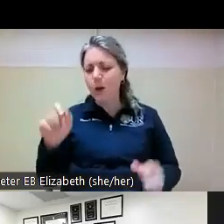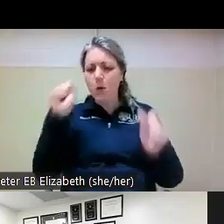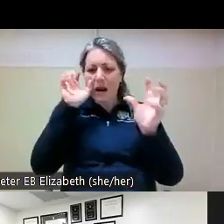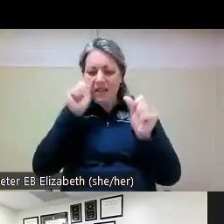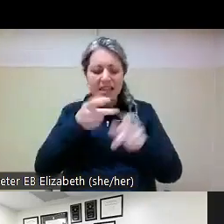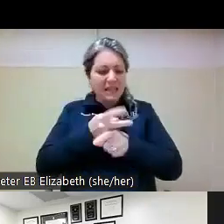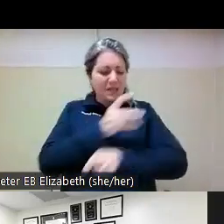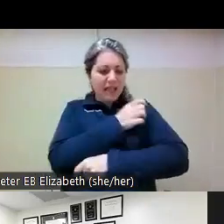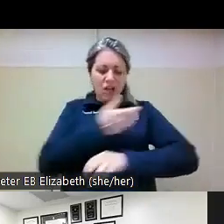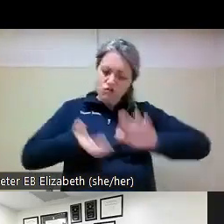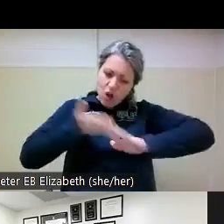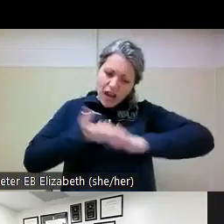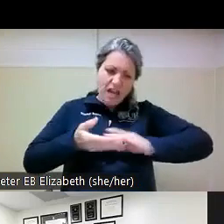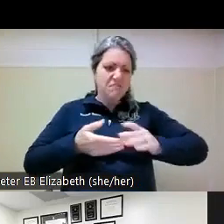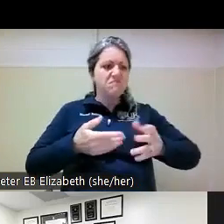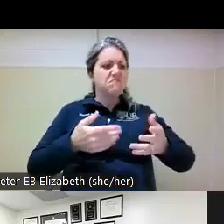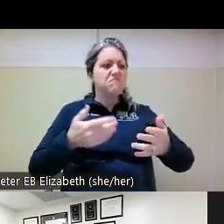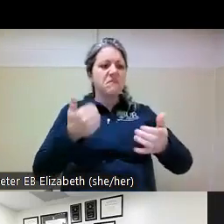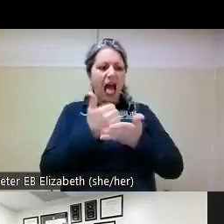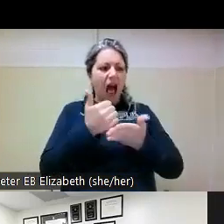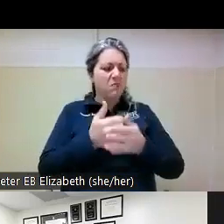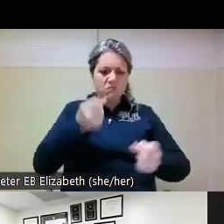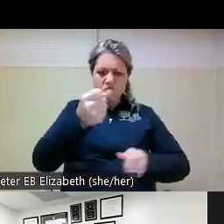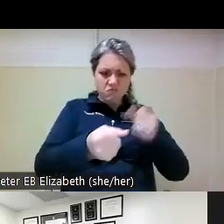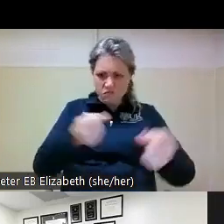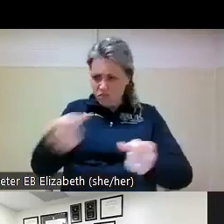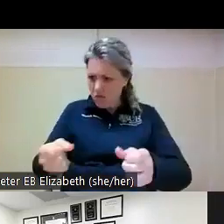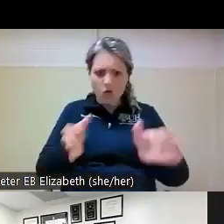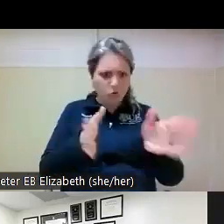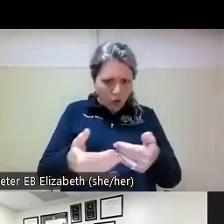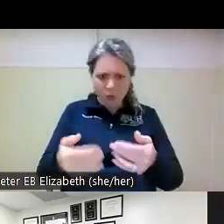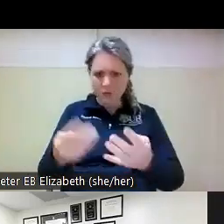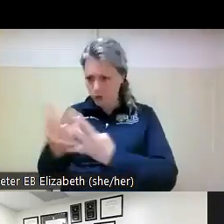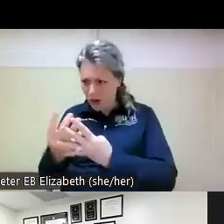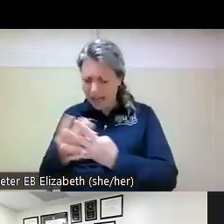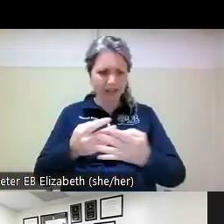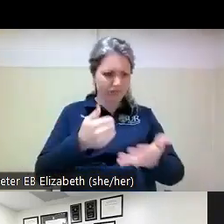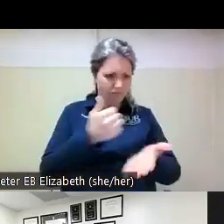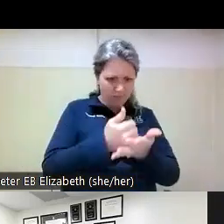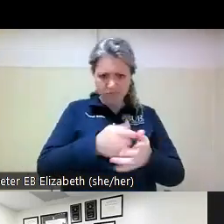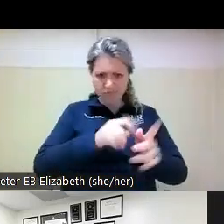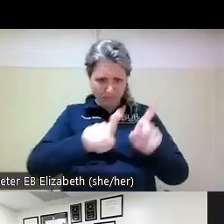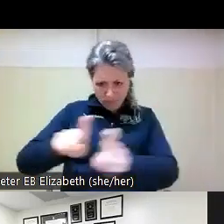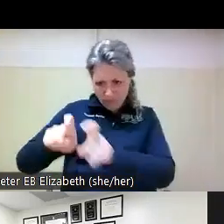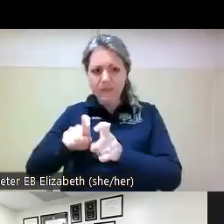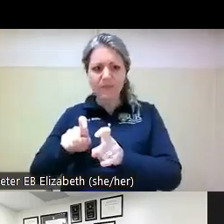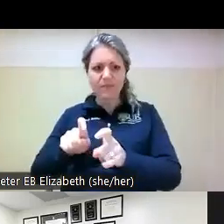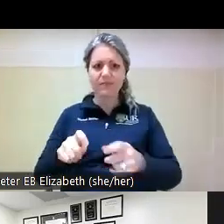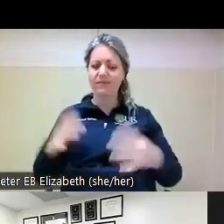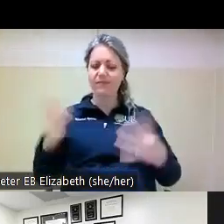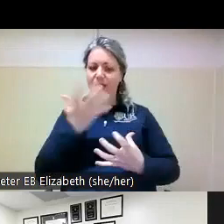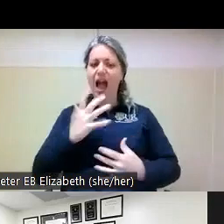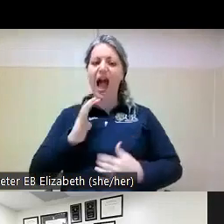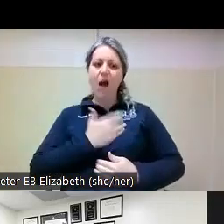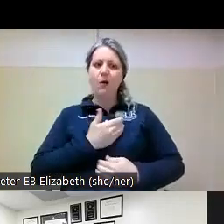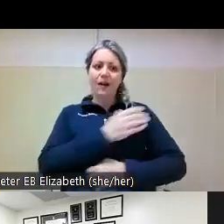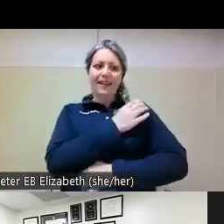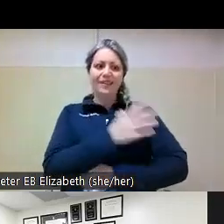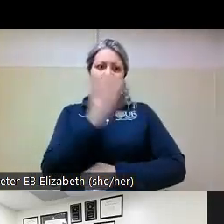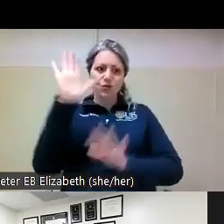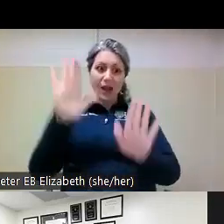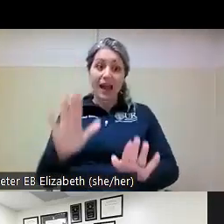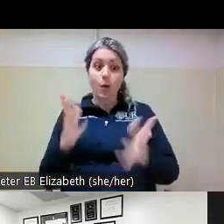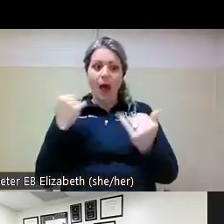all the patients and bring them in and screen all the patients. One of the great things about our clinic is the clinic is